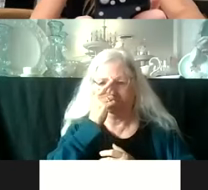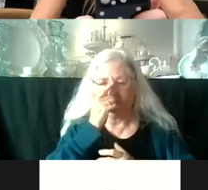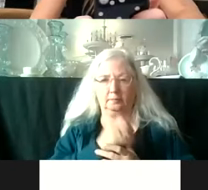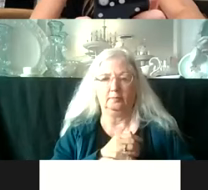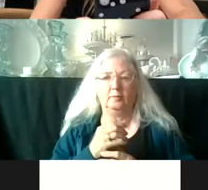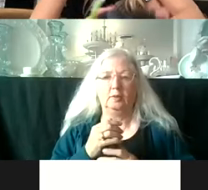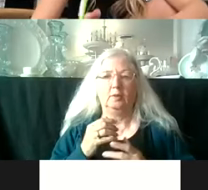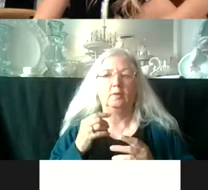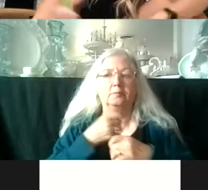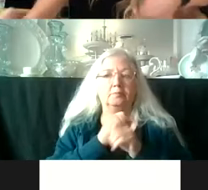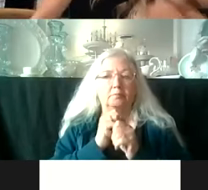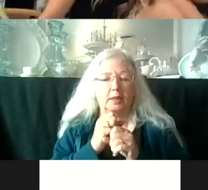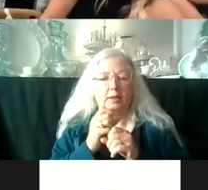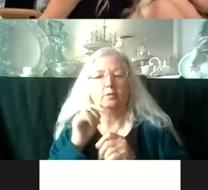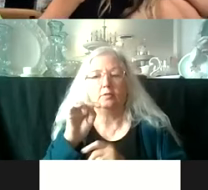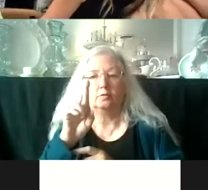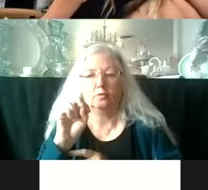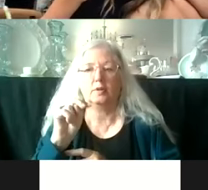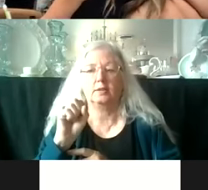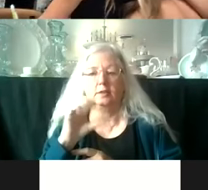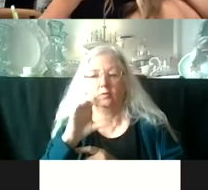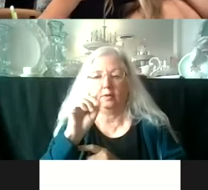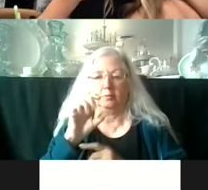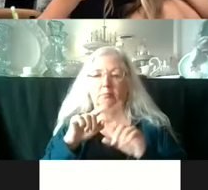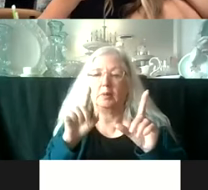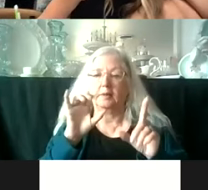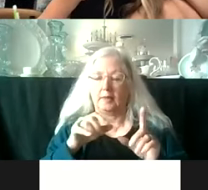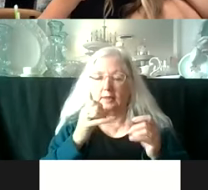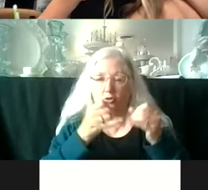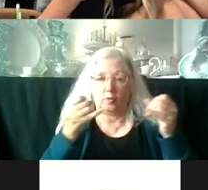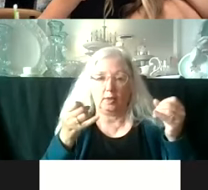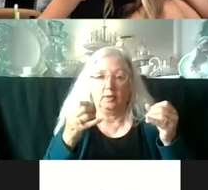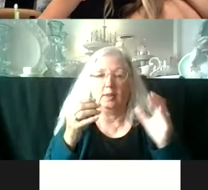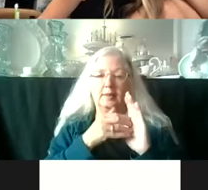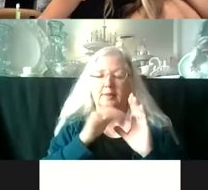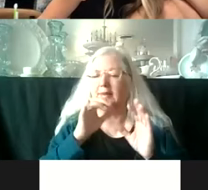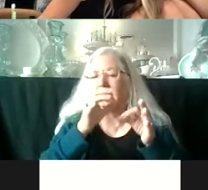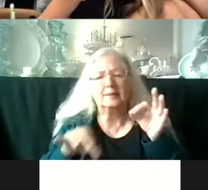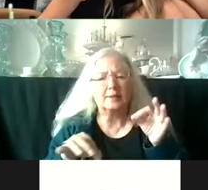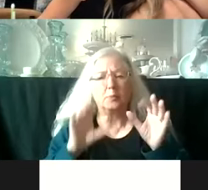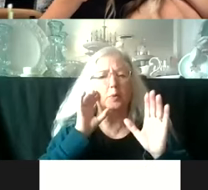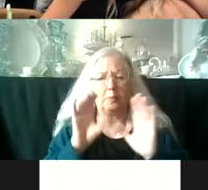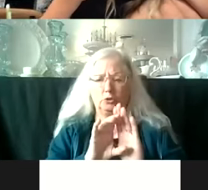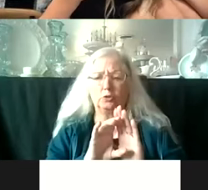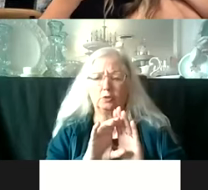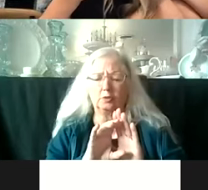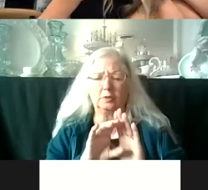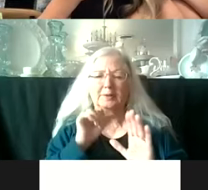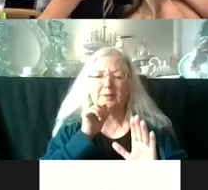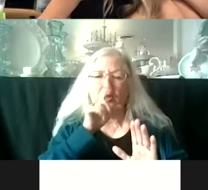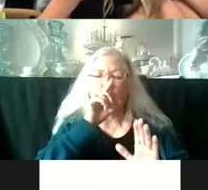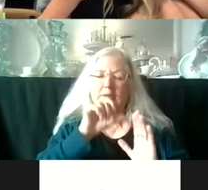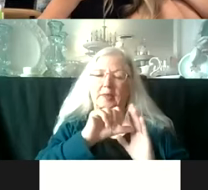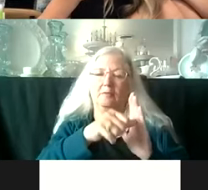we have made this transcript. However, this strand, and again, this is where, again, this is a simple illustration that kind of doesn't emphasize the